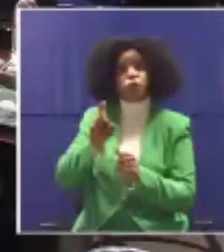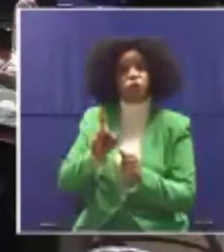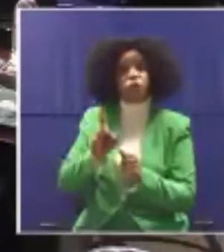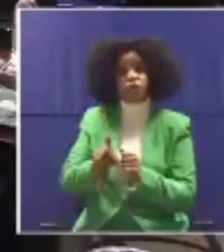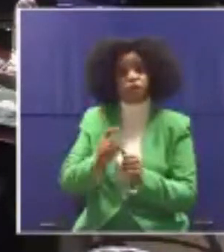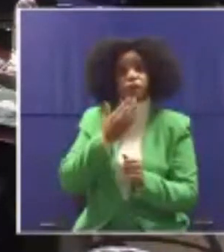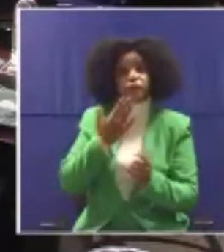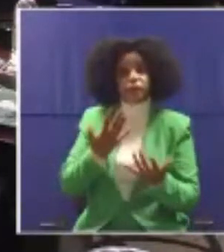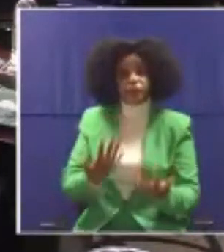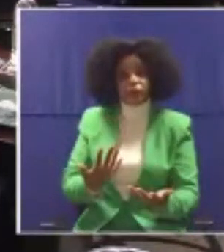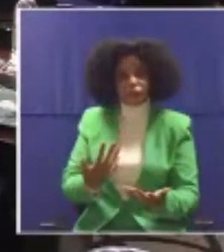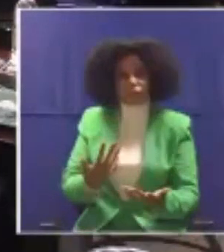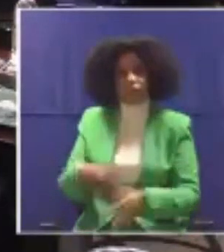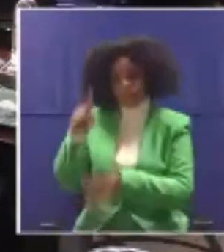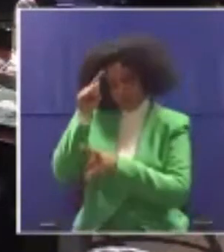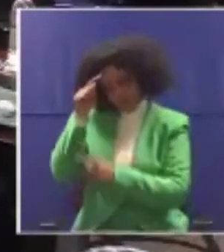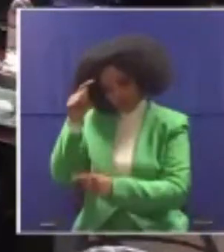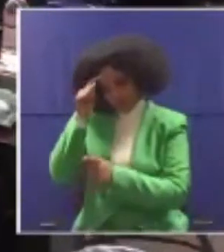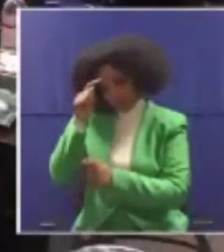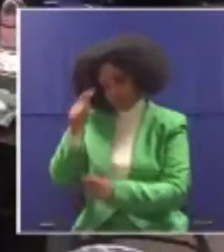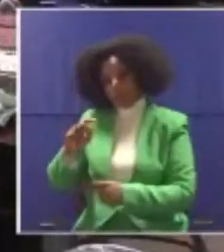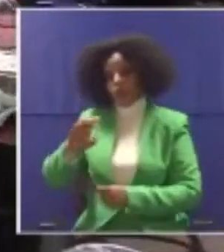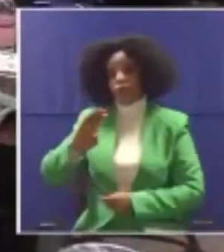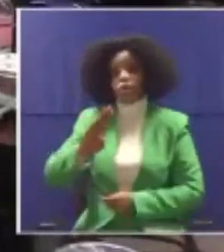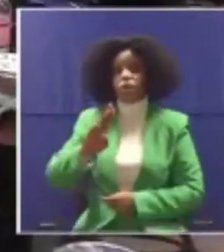Honorable Buthelezi.